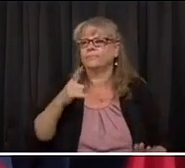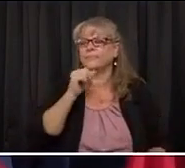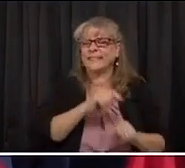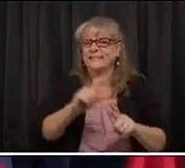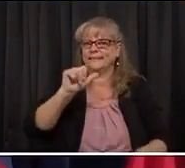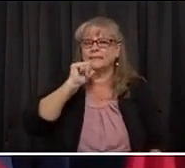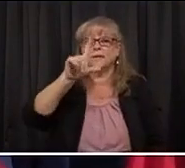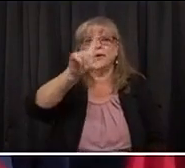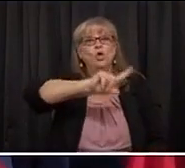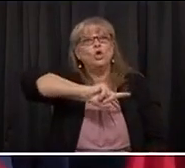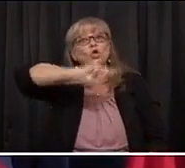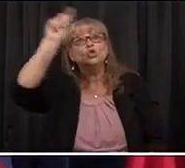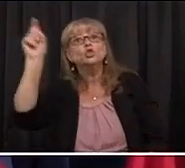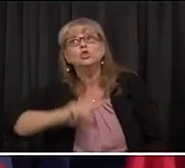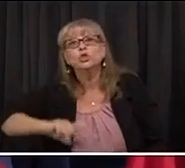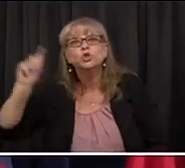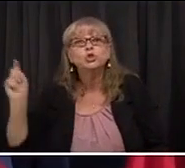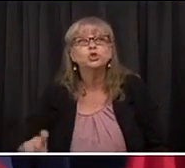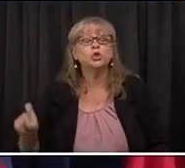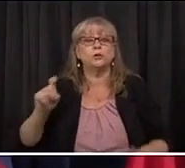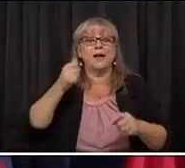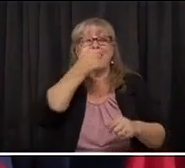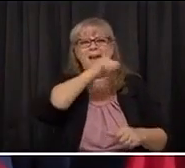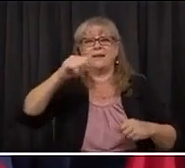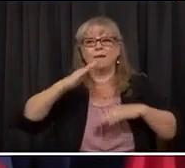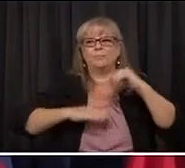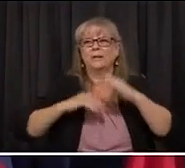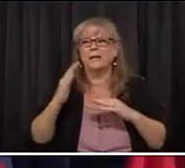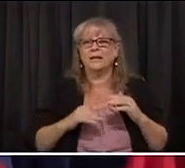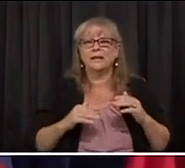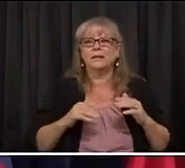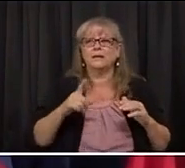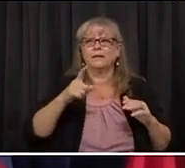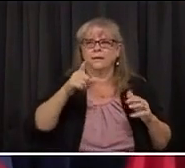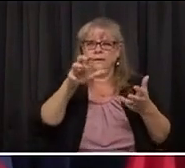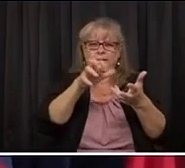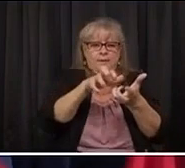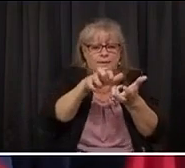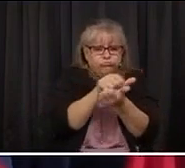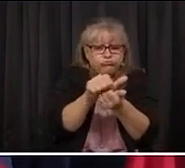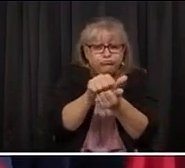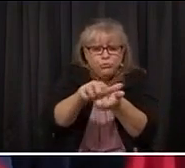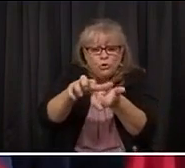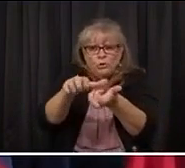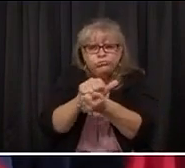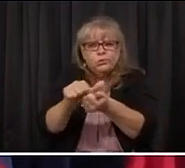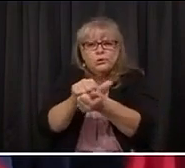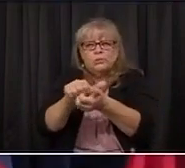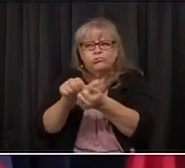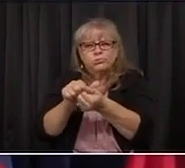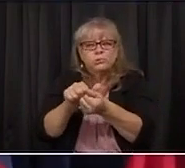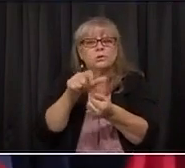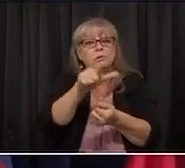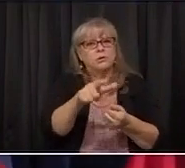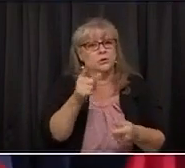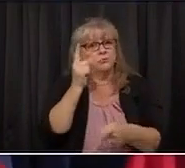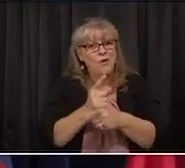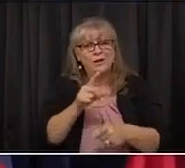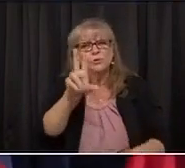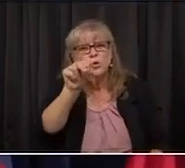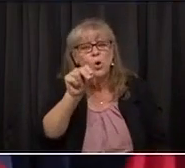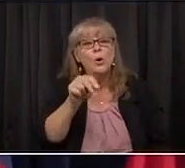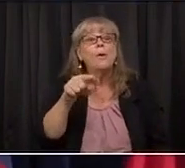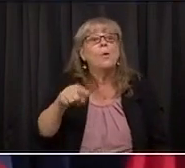or engaging in violence or crimes, they should be apprehended and they should be charged. And you know